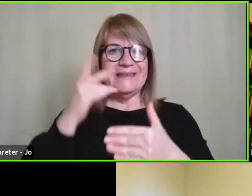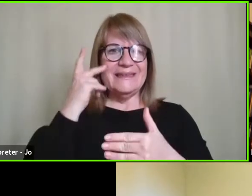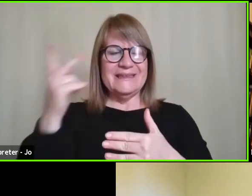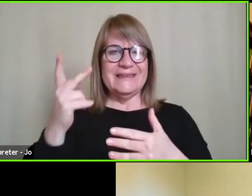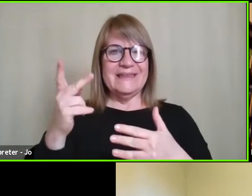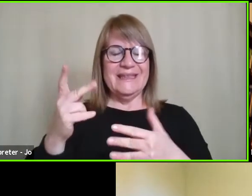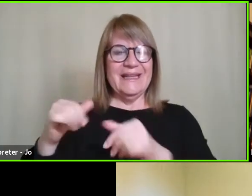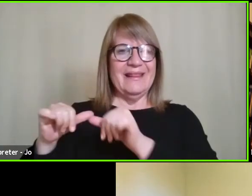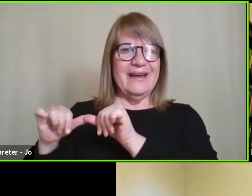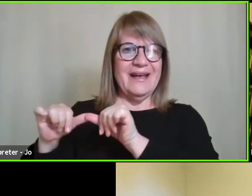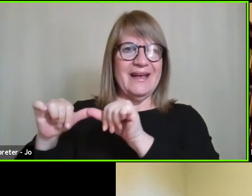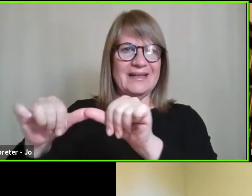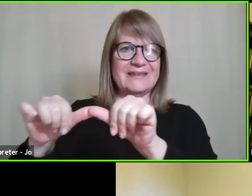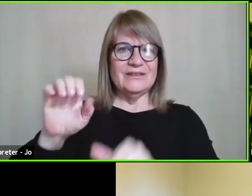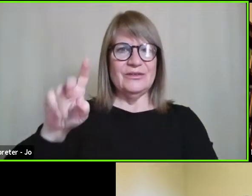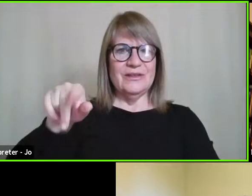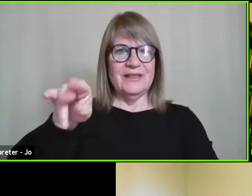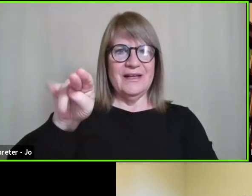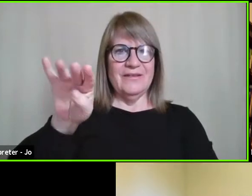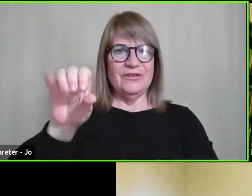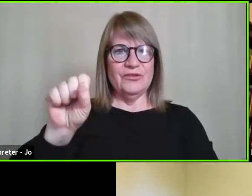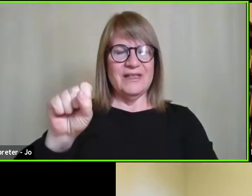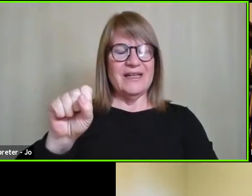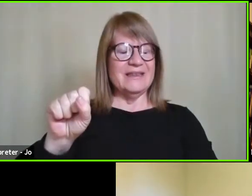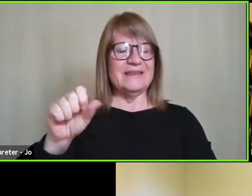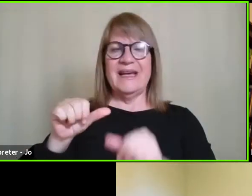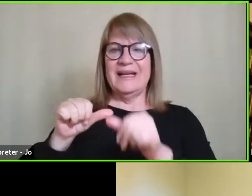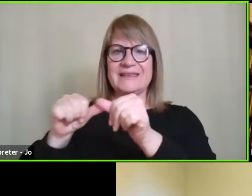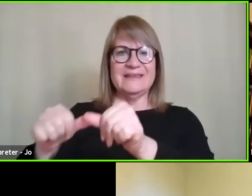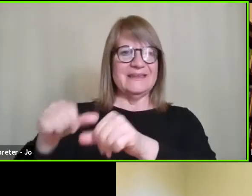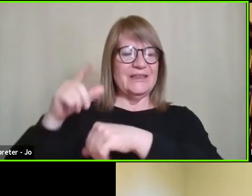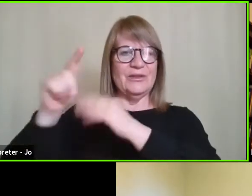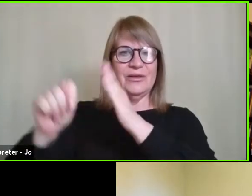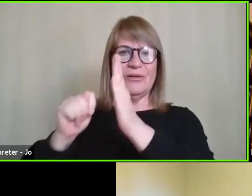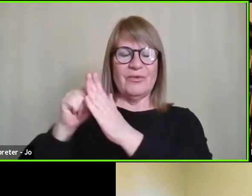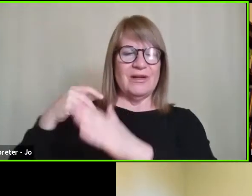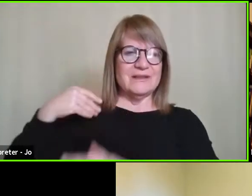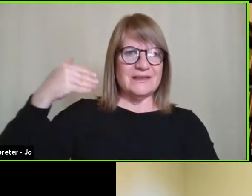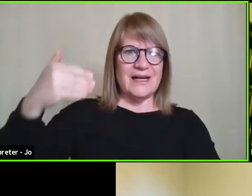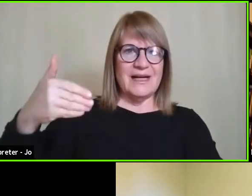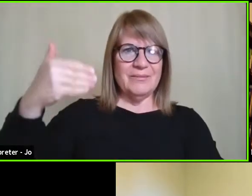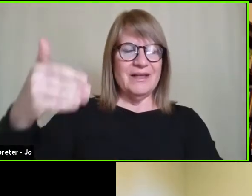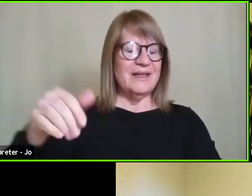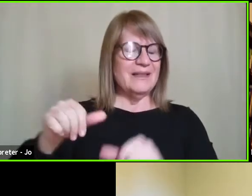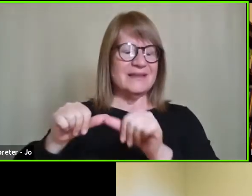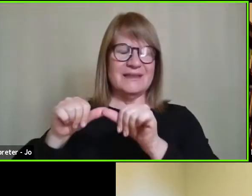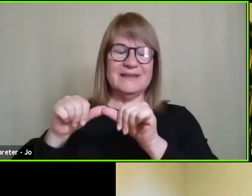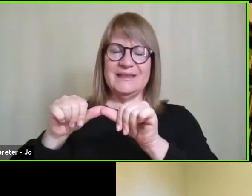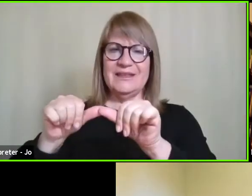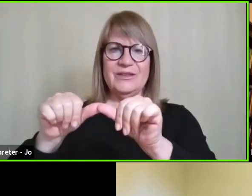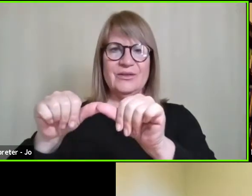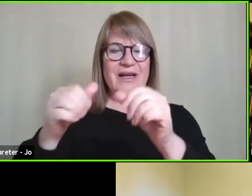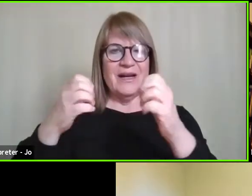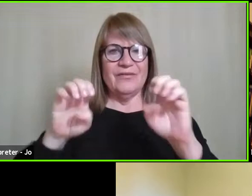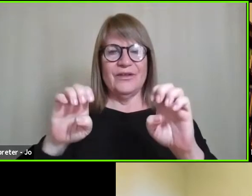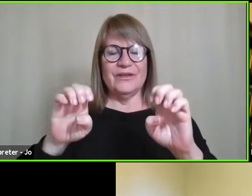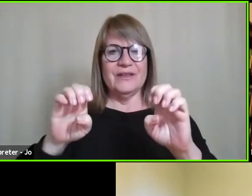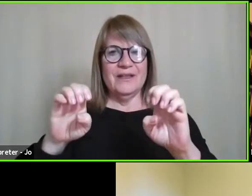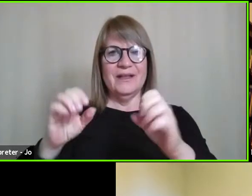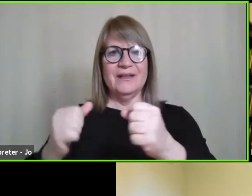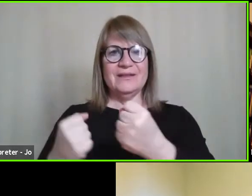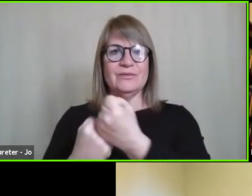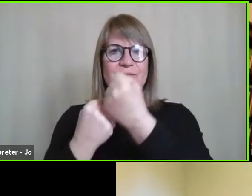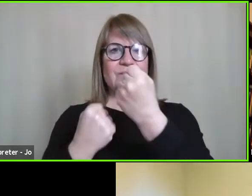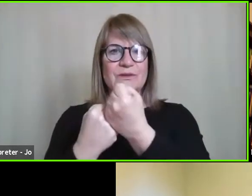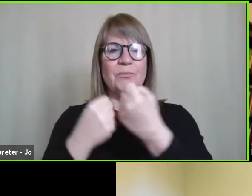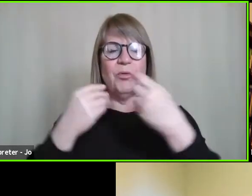legacy has expanded across time as a continued and ongoing effort to prop up markets and as a